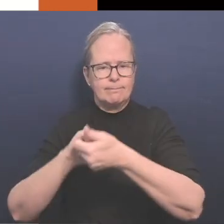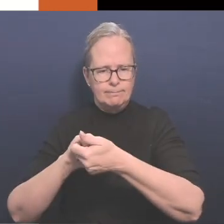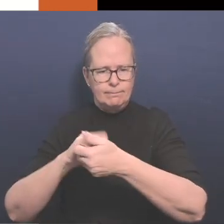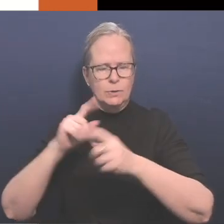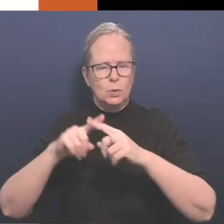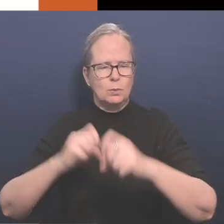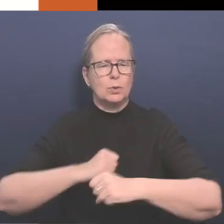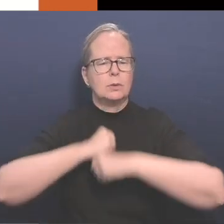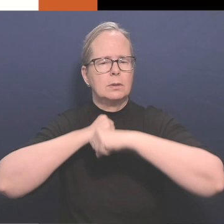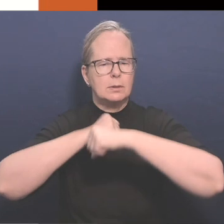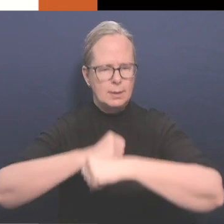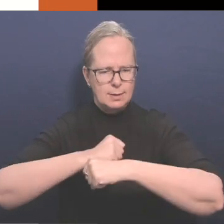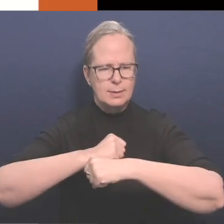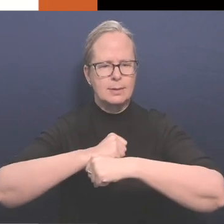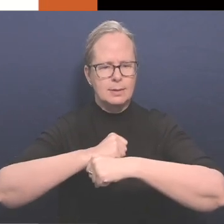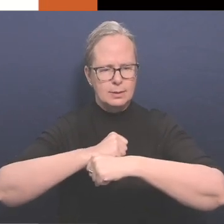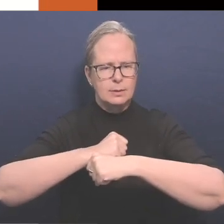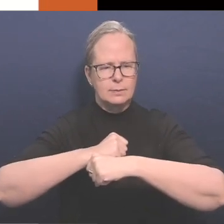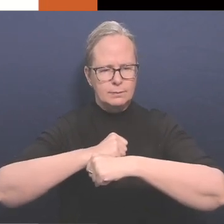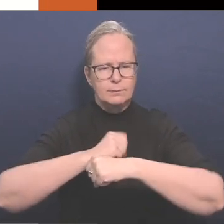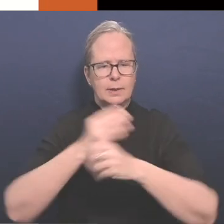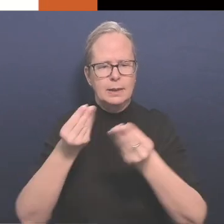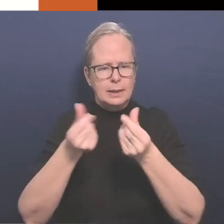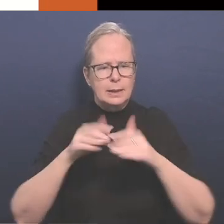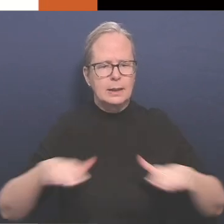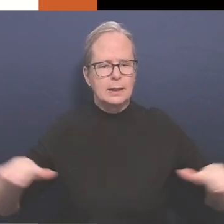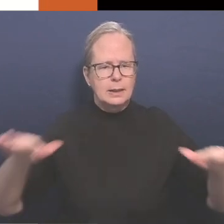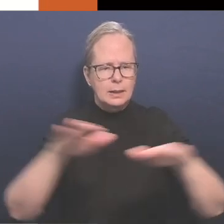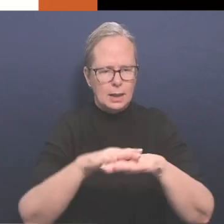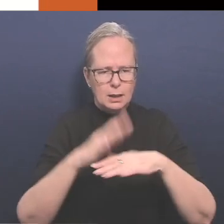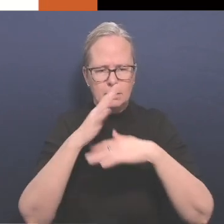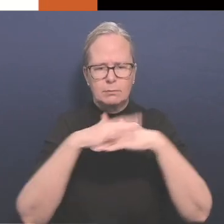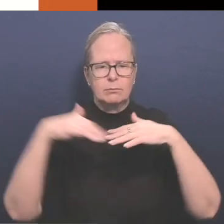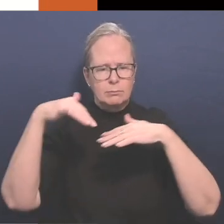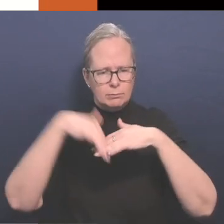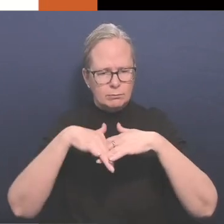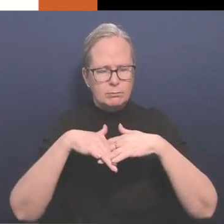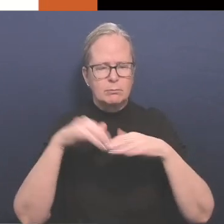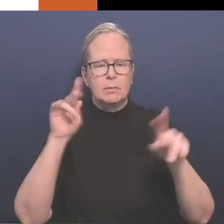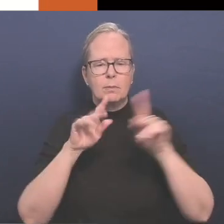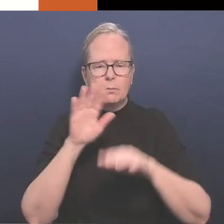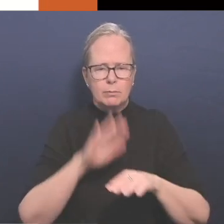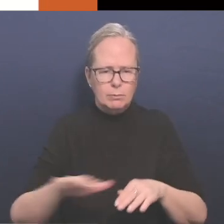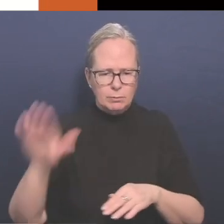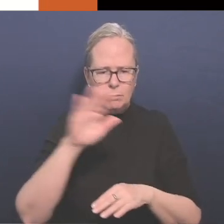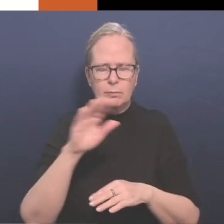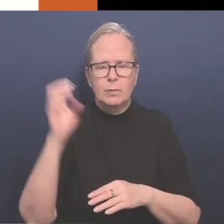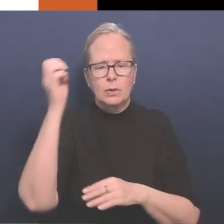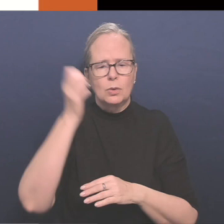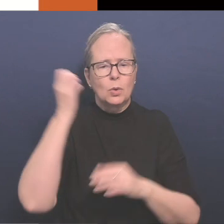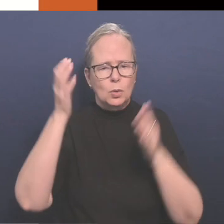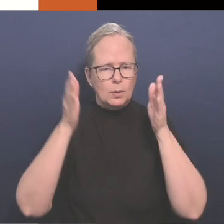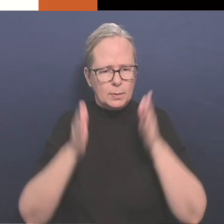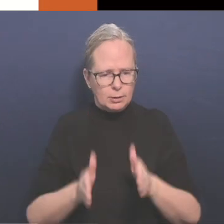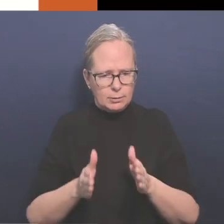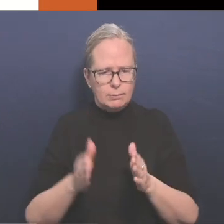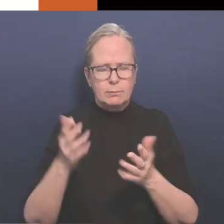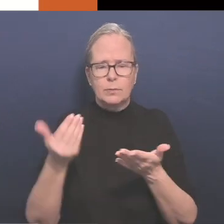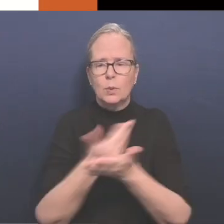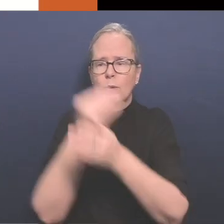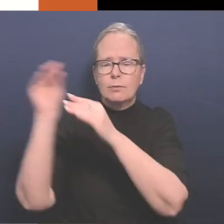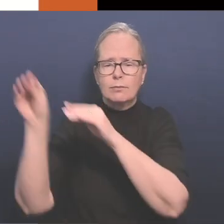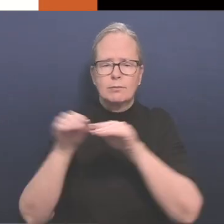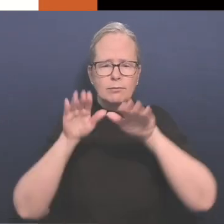income, have access to the financial programs, products, services, and advice that they need to help build their